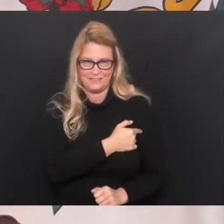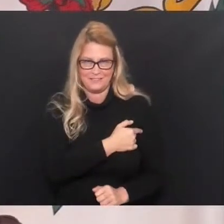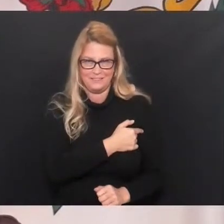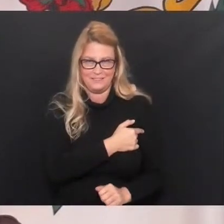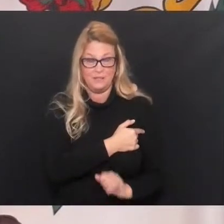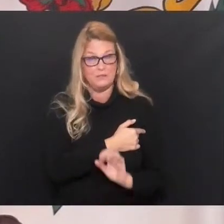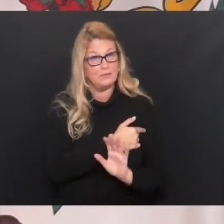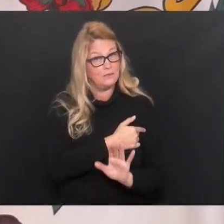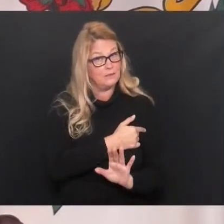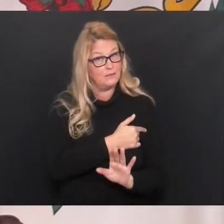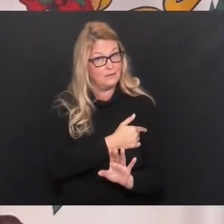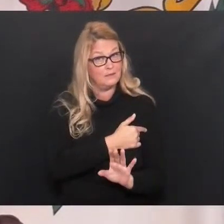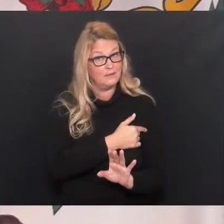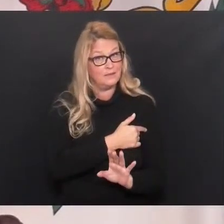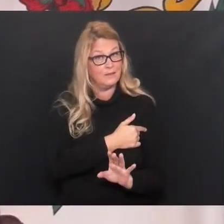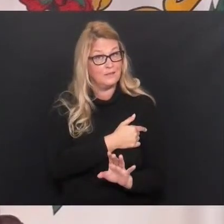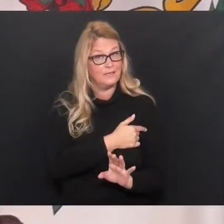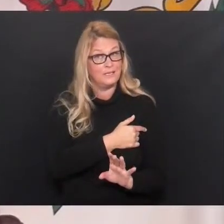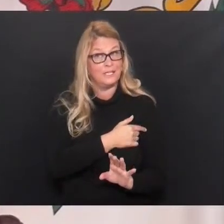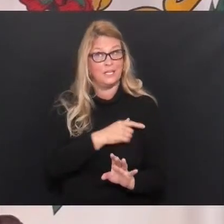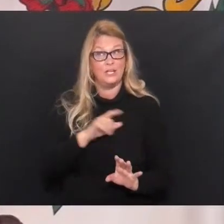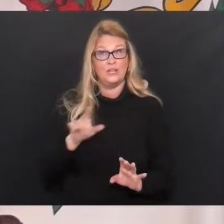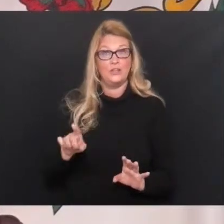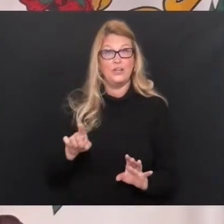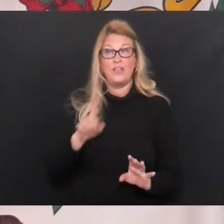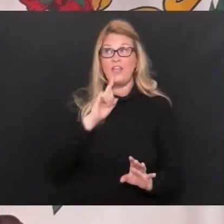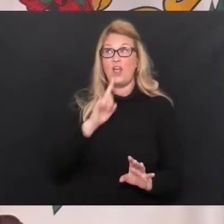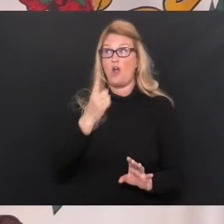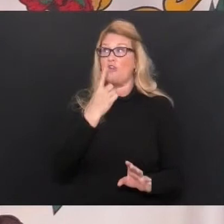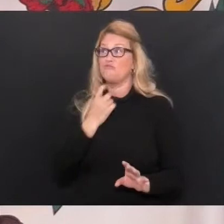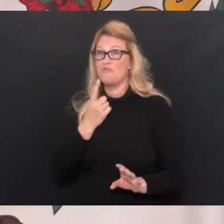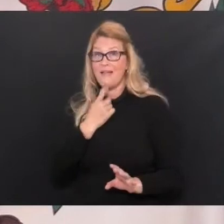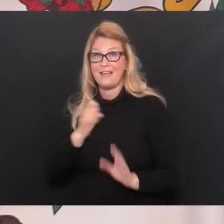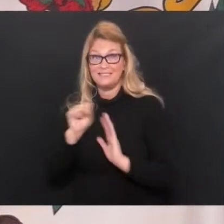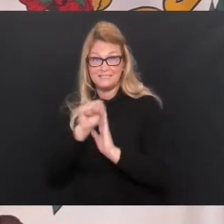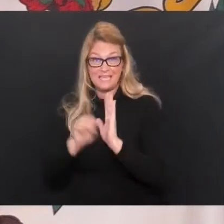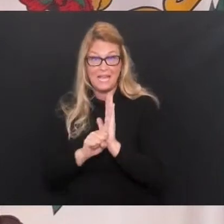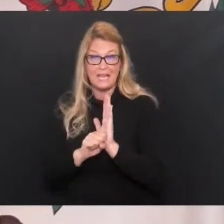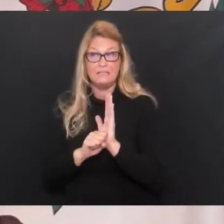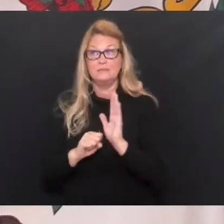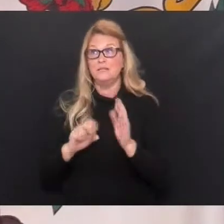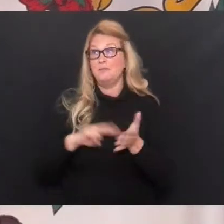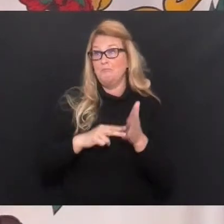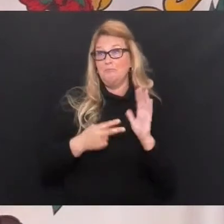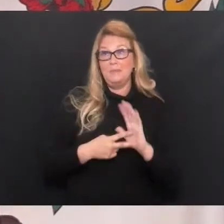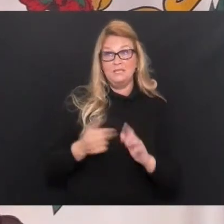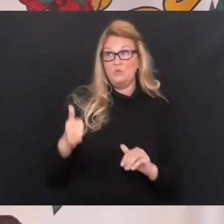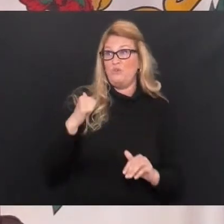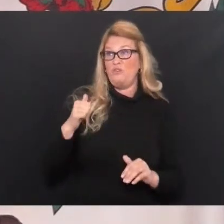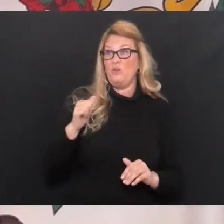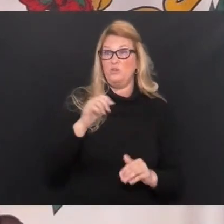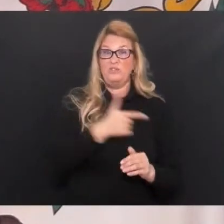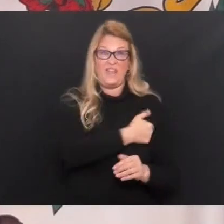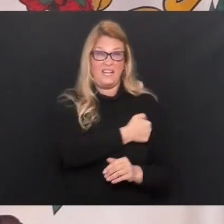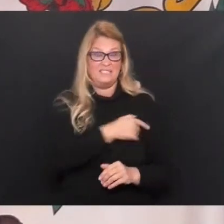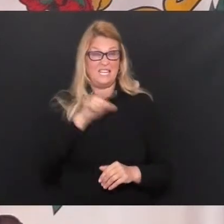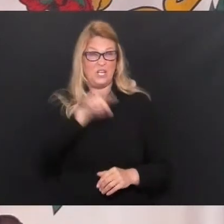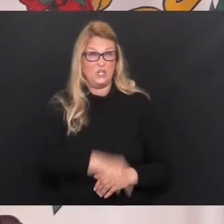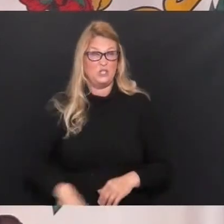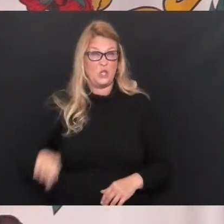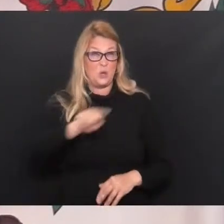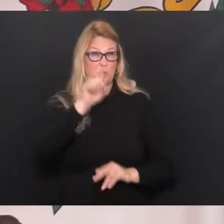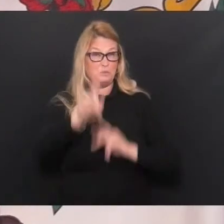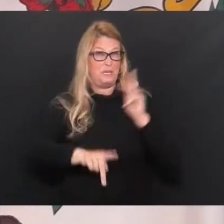it. They're the reddest of all states, and they're not going to take this vaccine because these people